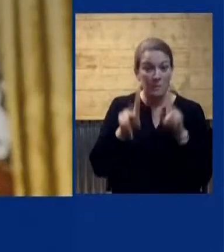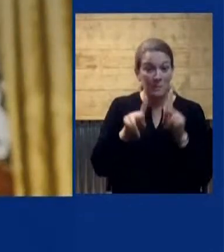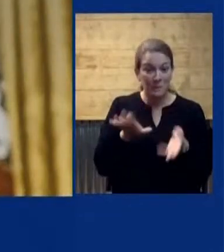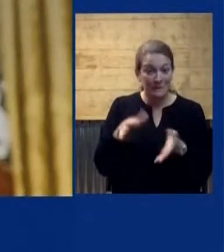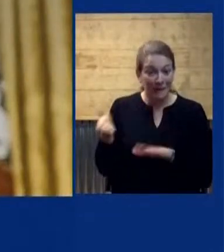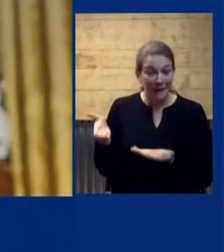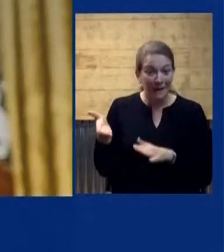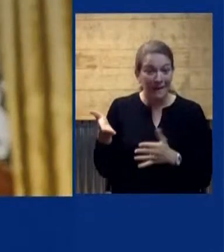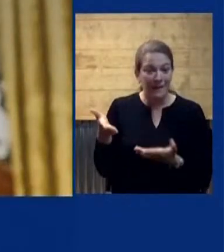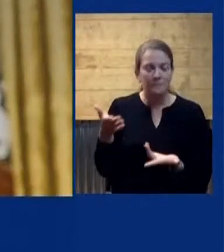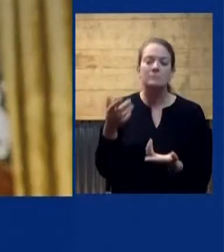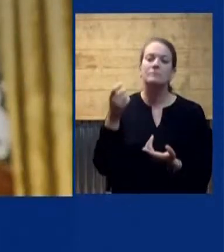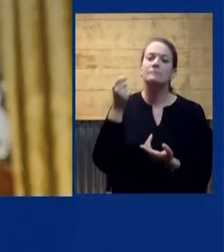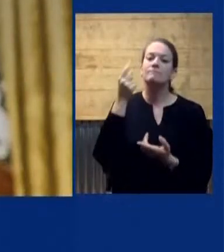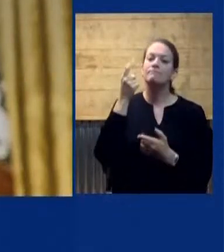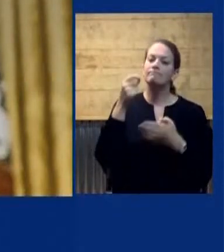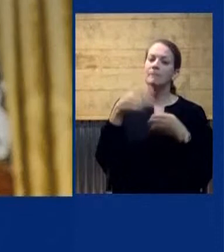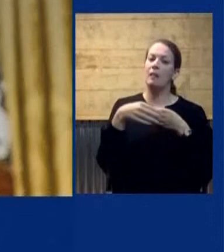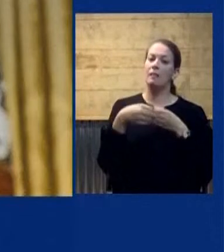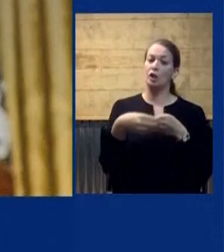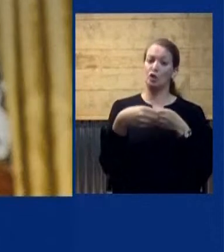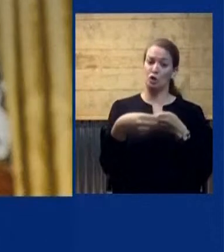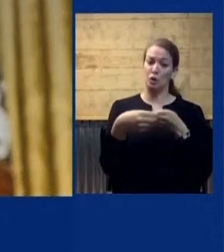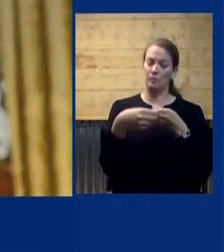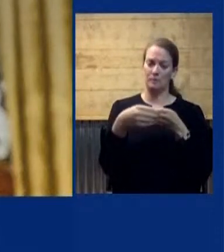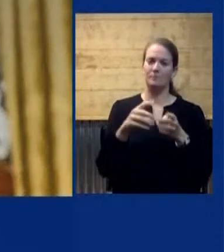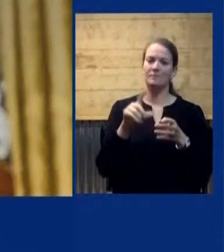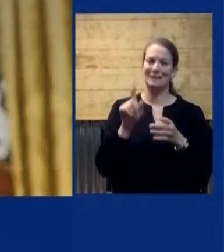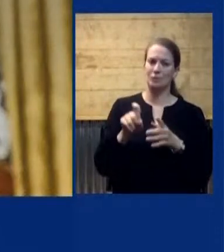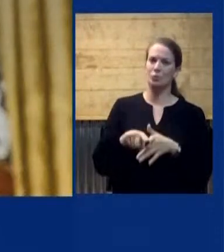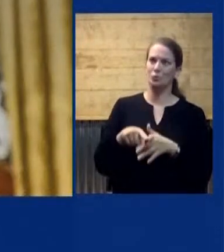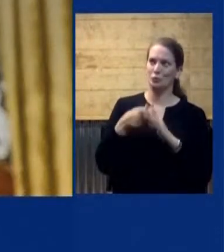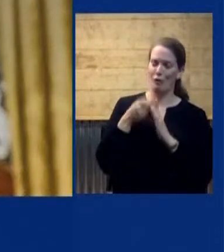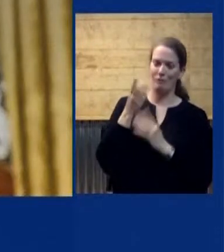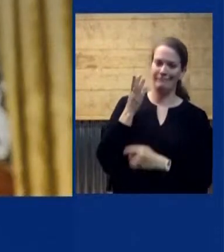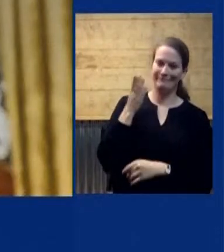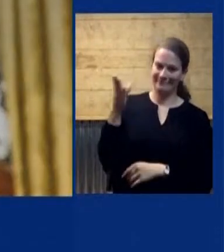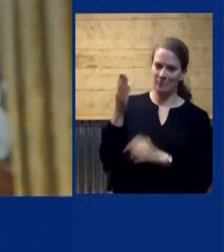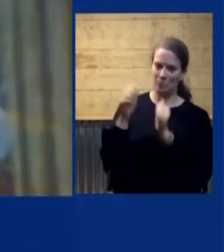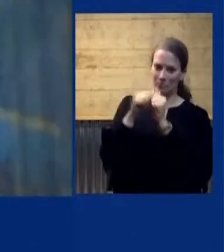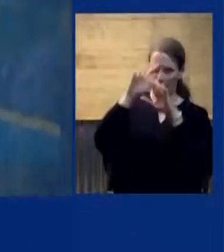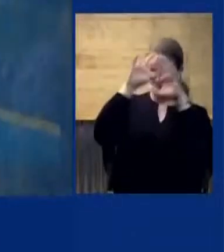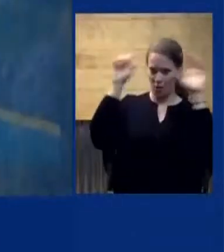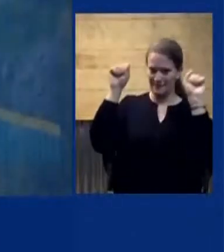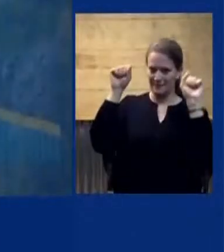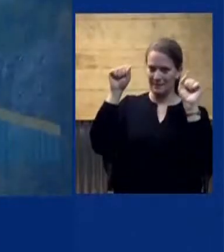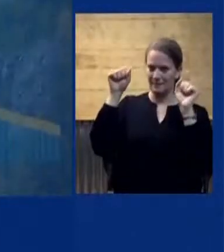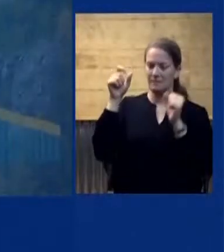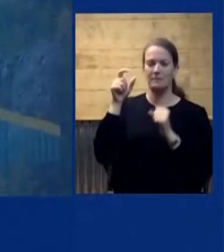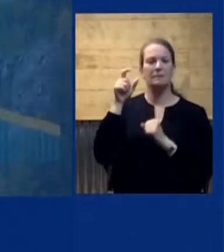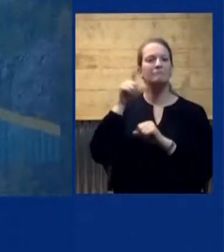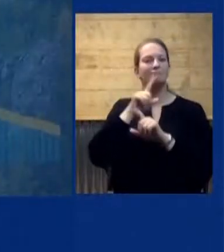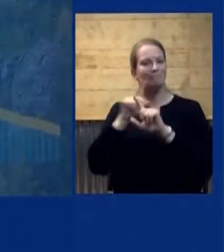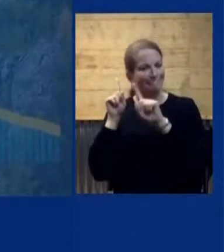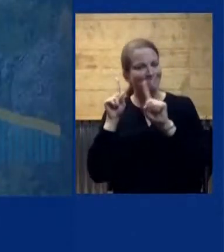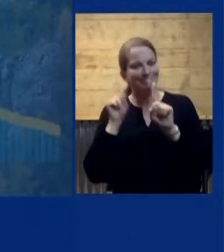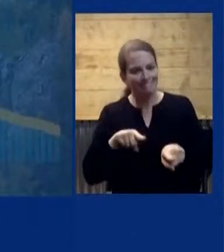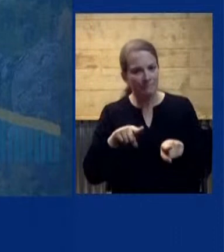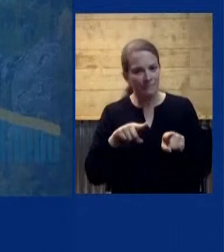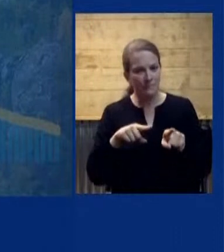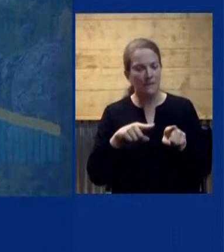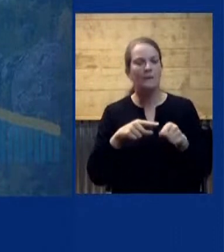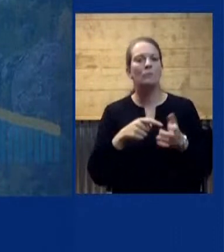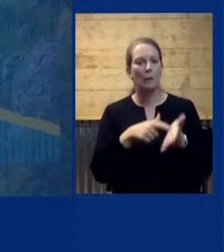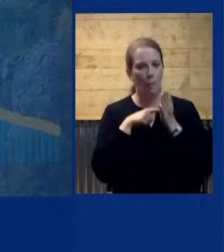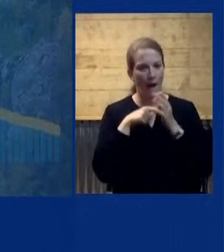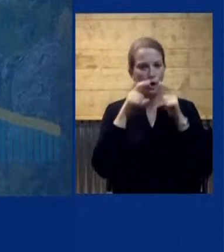Look, leadership starts at the top. Sign an executive order, wear a mask, follow the